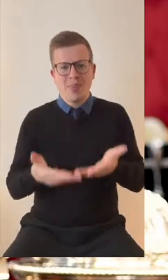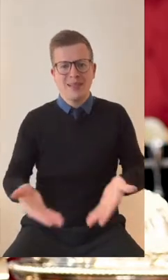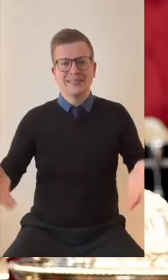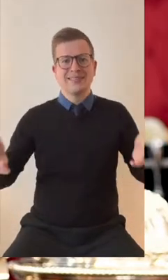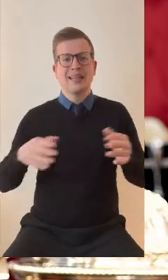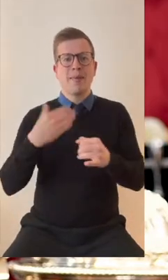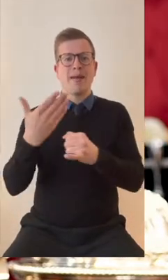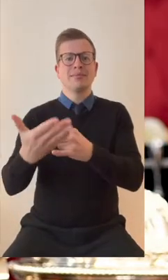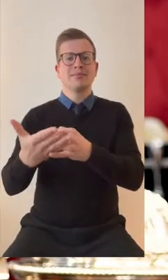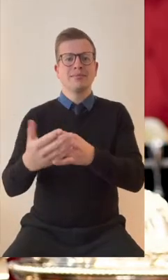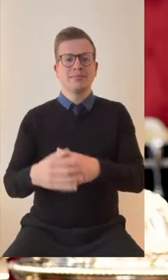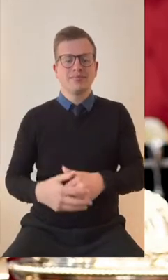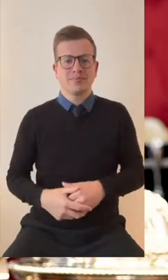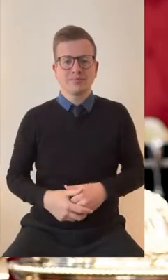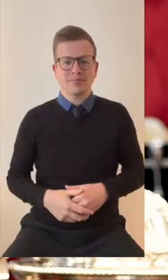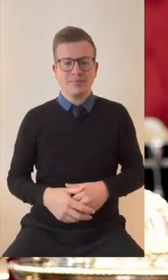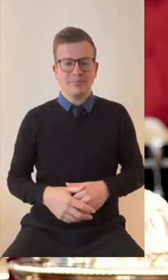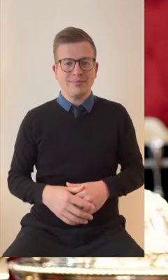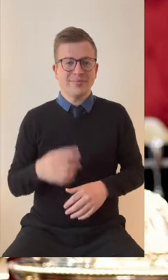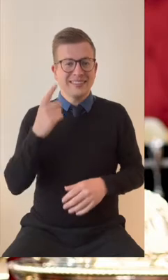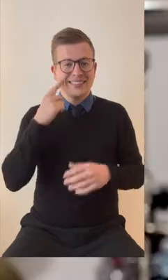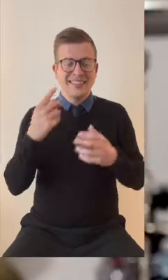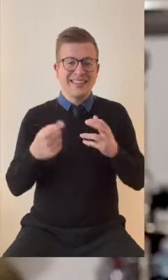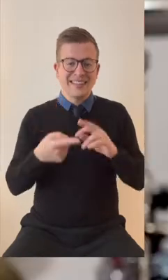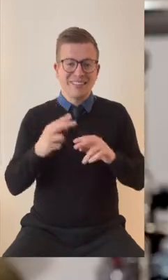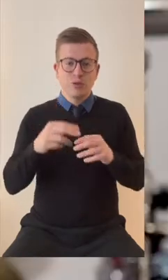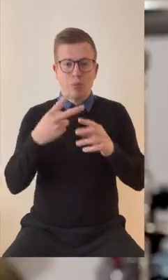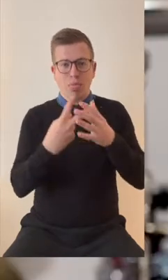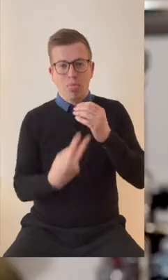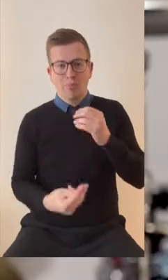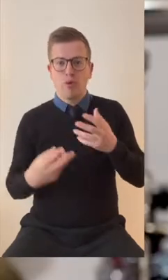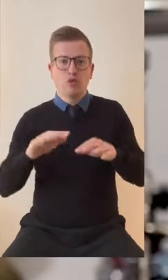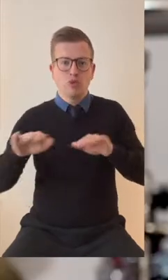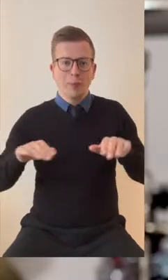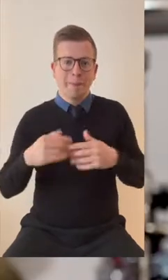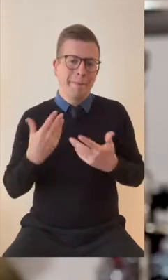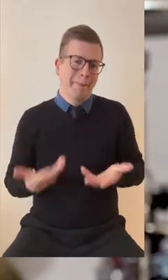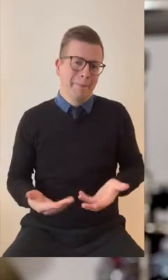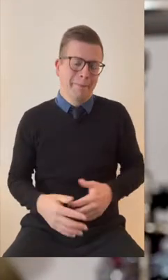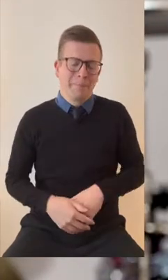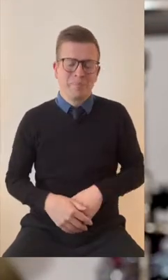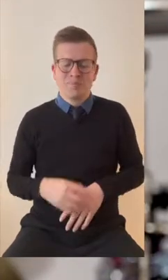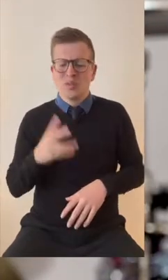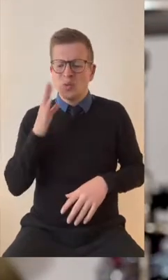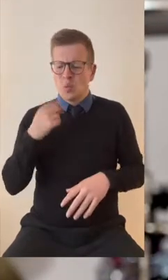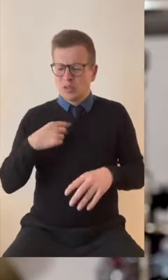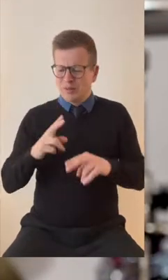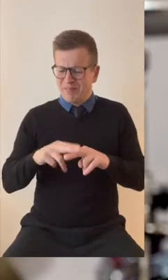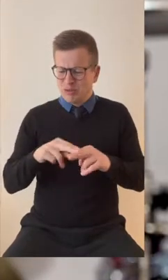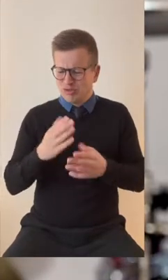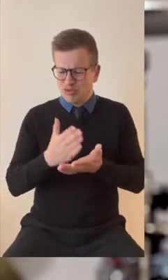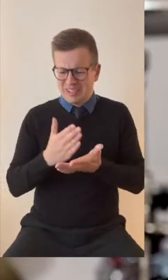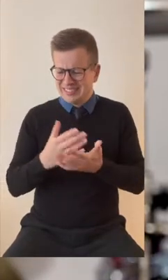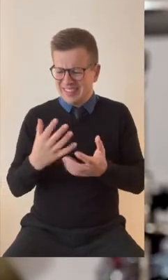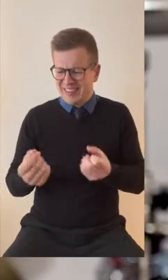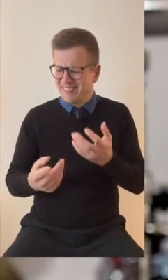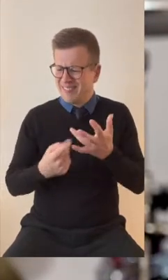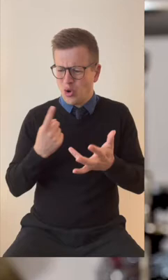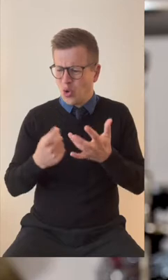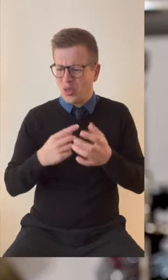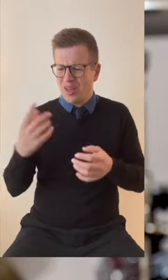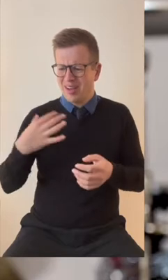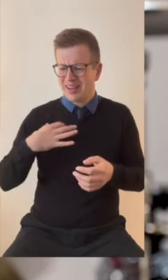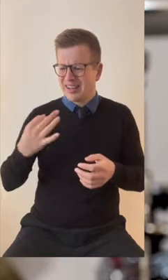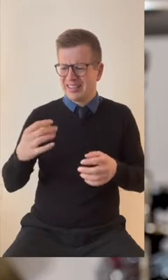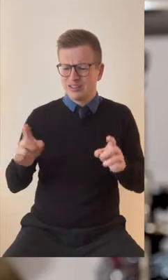you can swim or sink, I suppose. When I was at Foden's, to be fair, we didn't really have any other